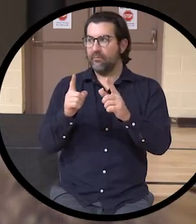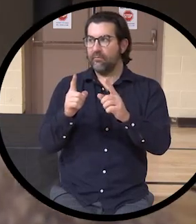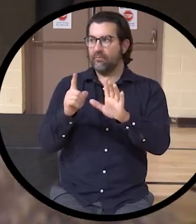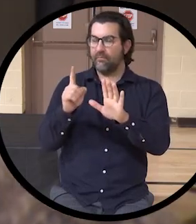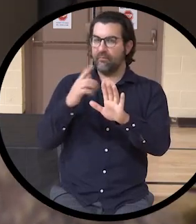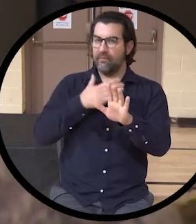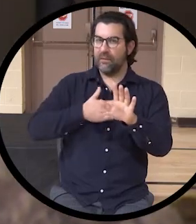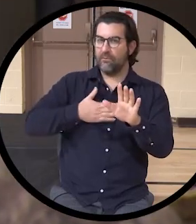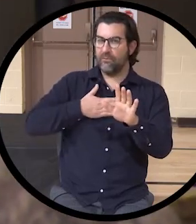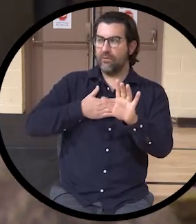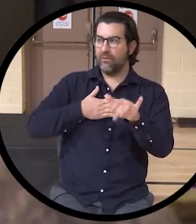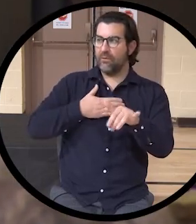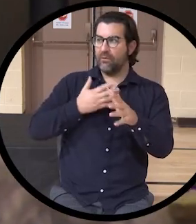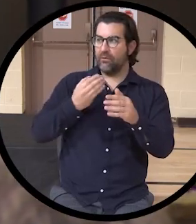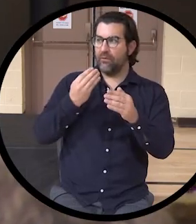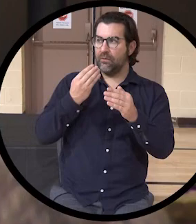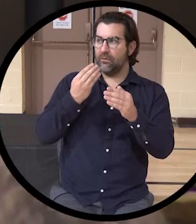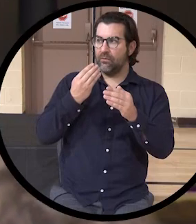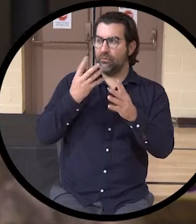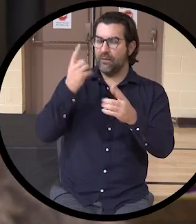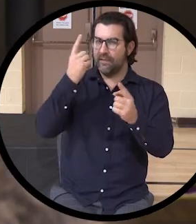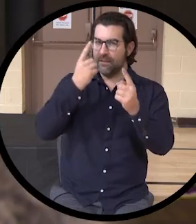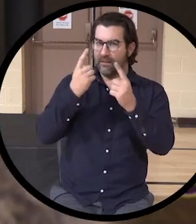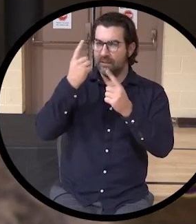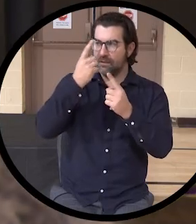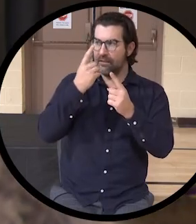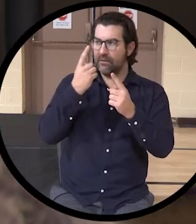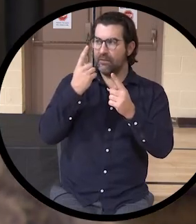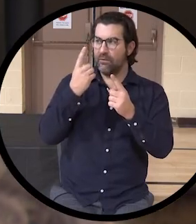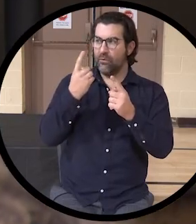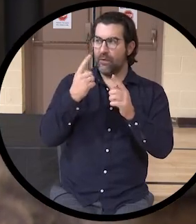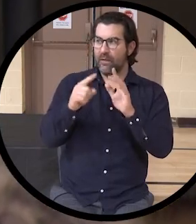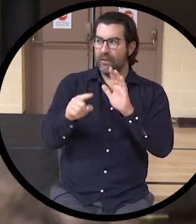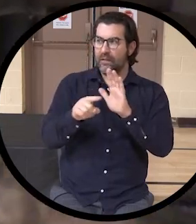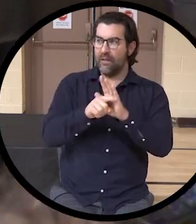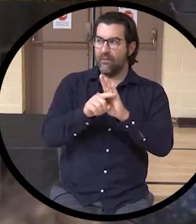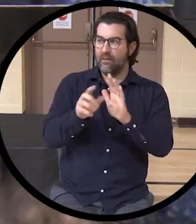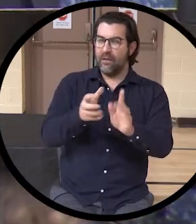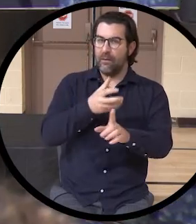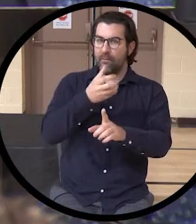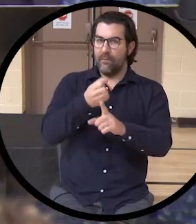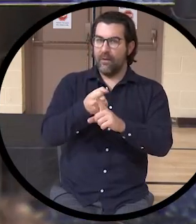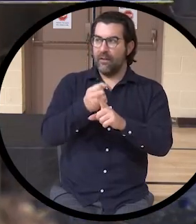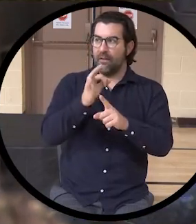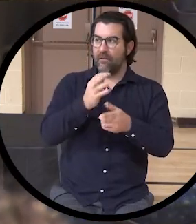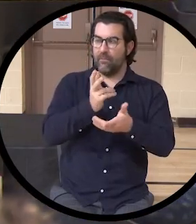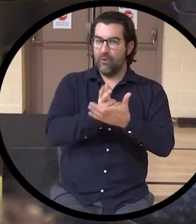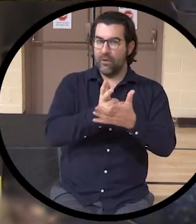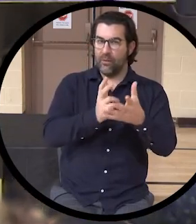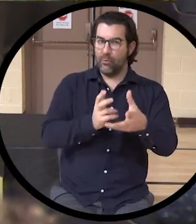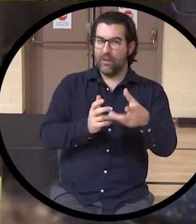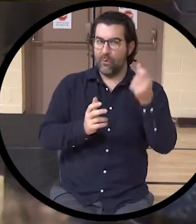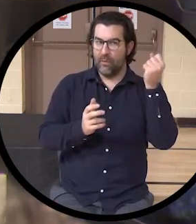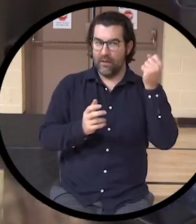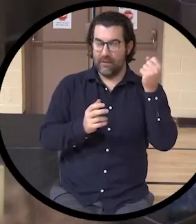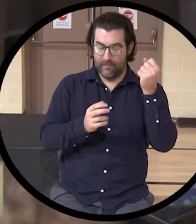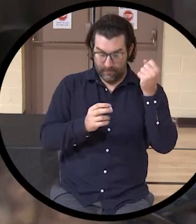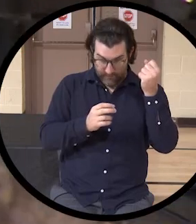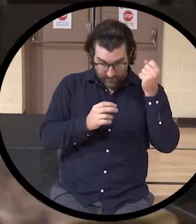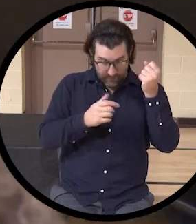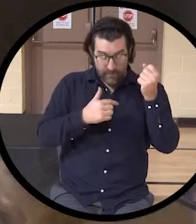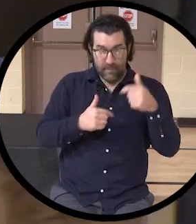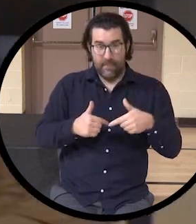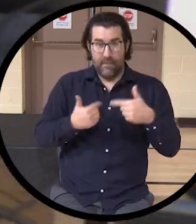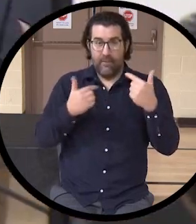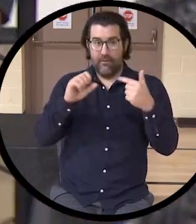I appreciate it. In fact, I want you guys to really consider what the negative impact is when we take away the parking, especially when I live